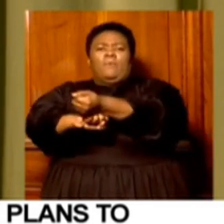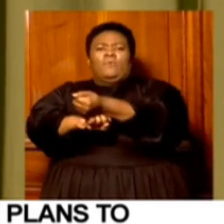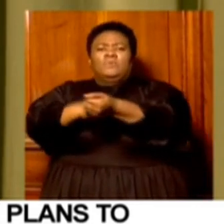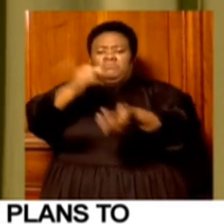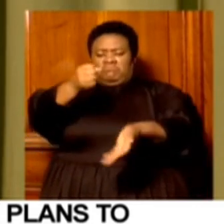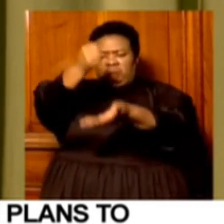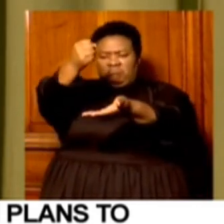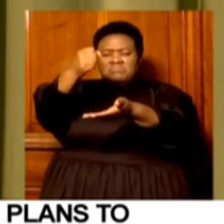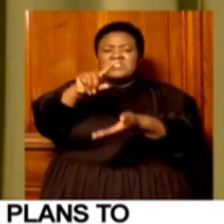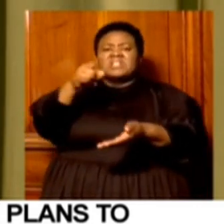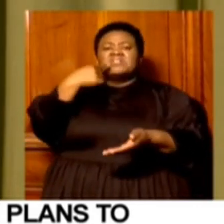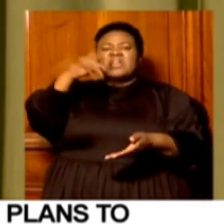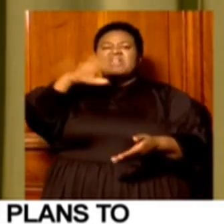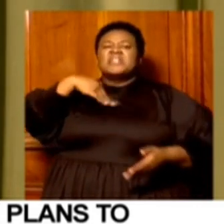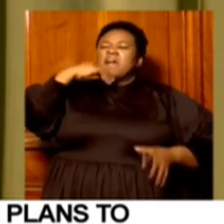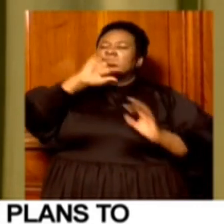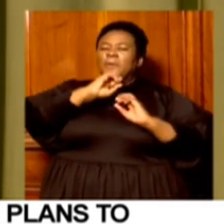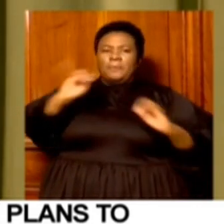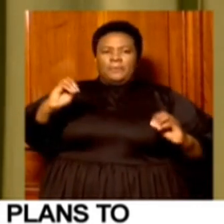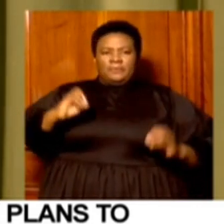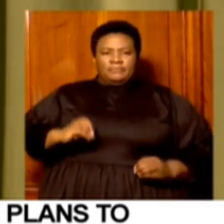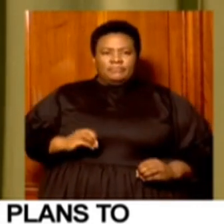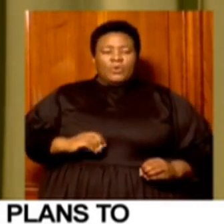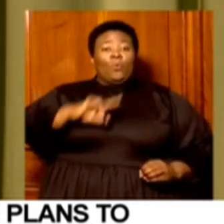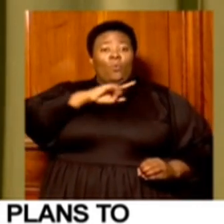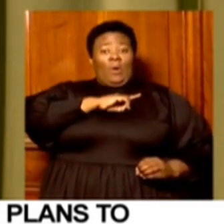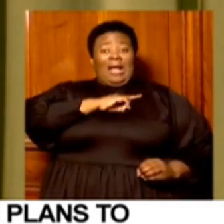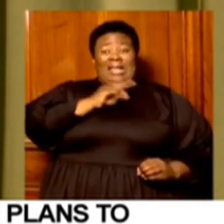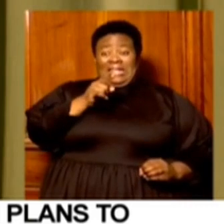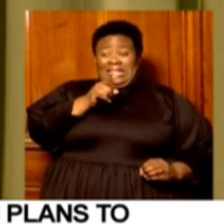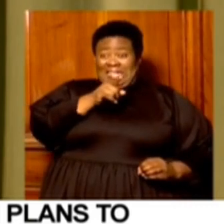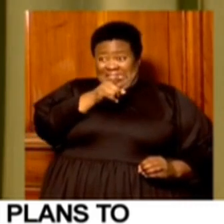in their books, the loss they've suffered,